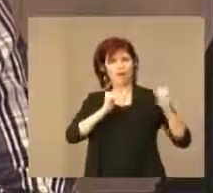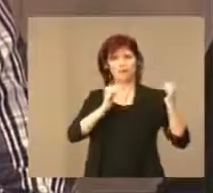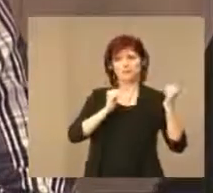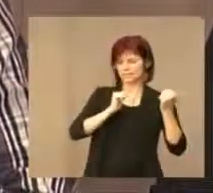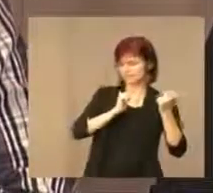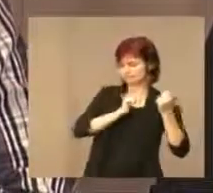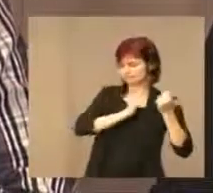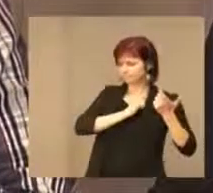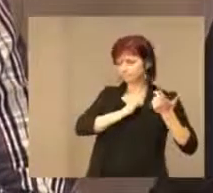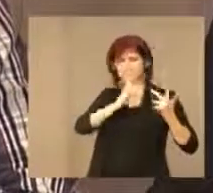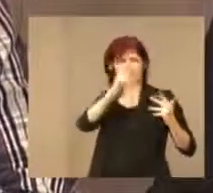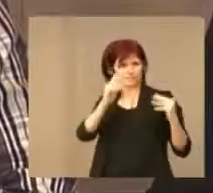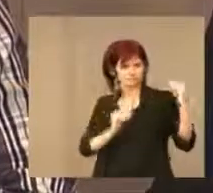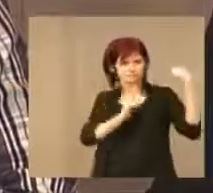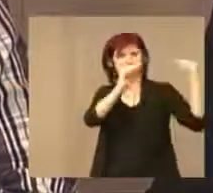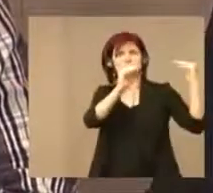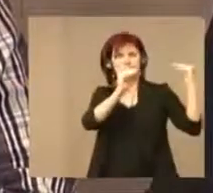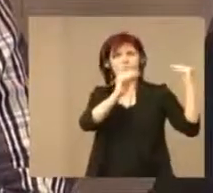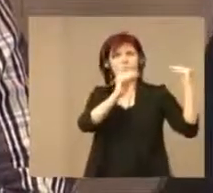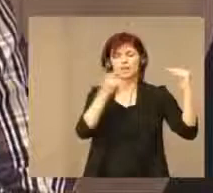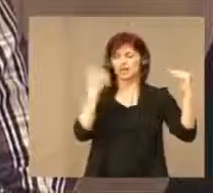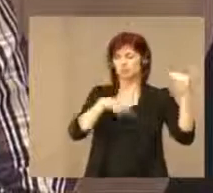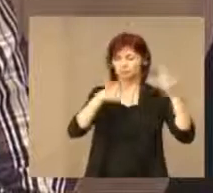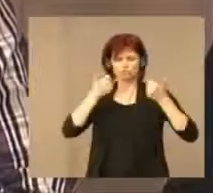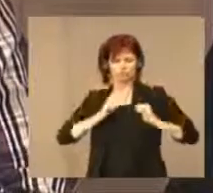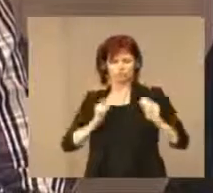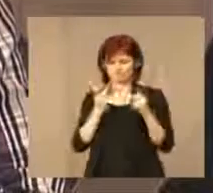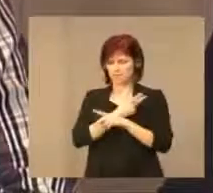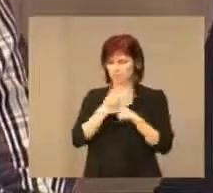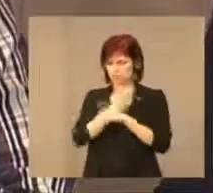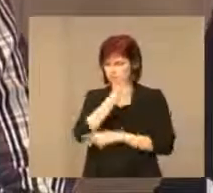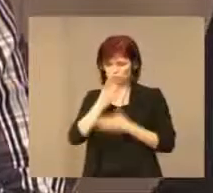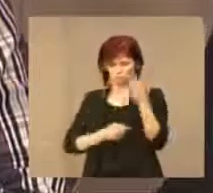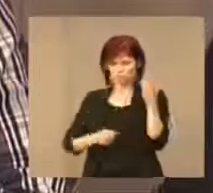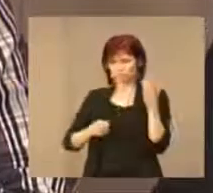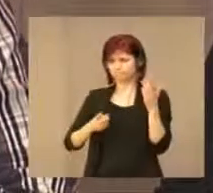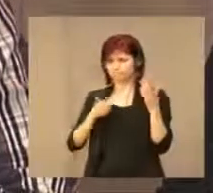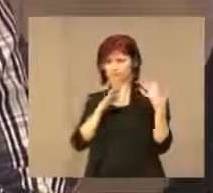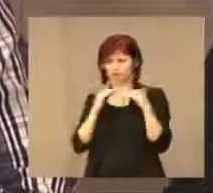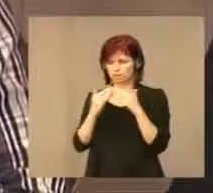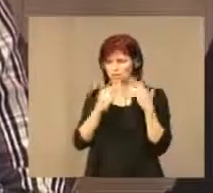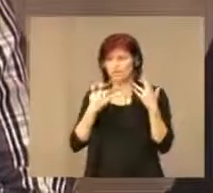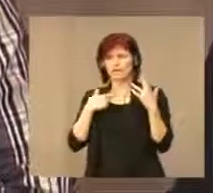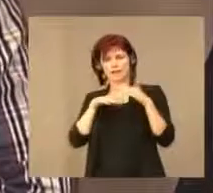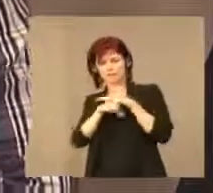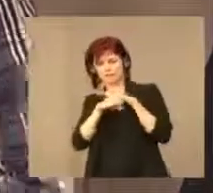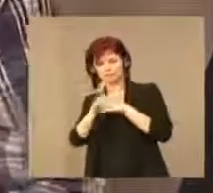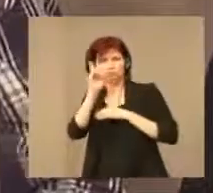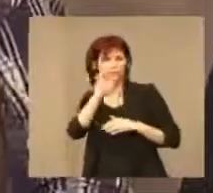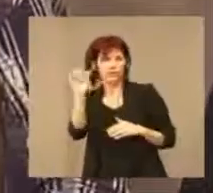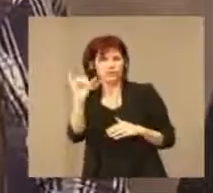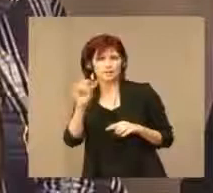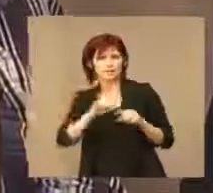Everybody's trying to define how and what it is, but nobody has really come up with a